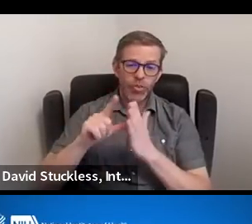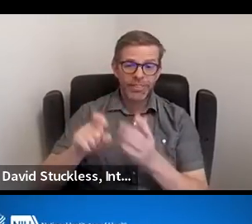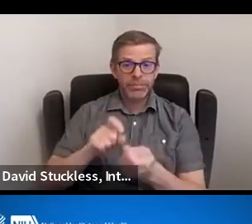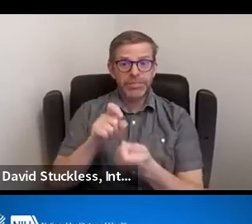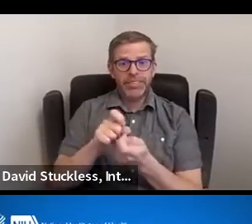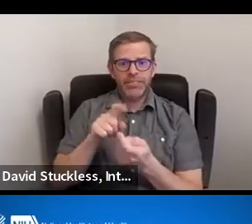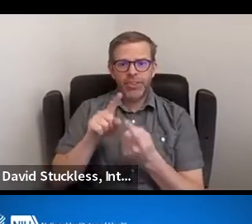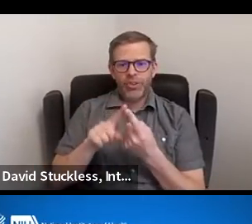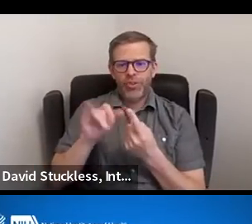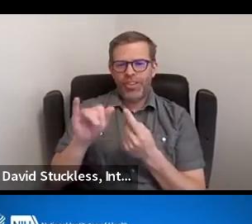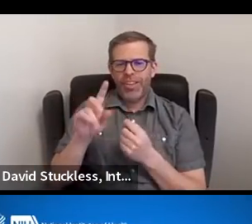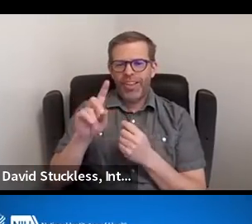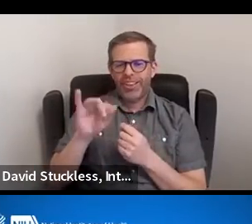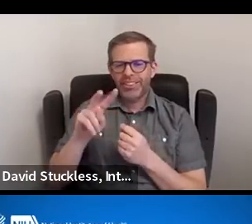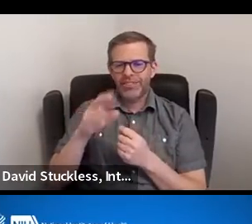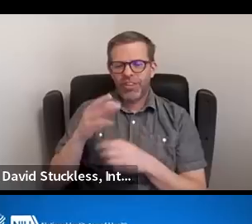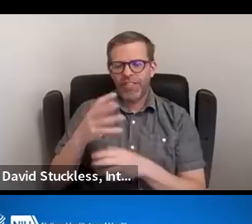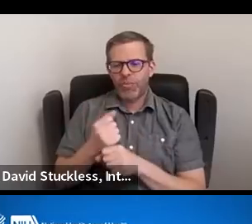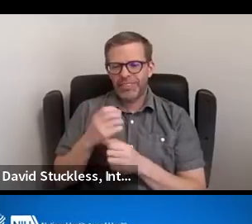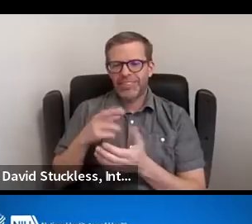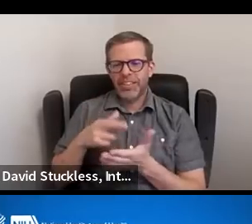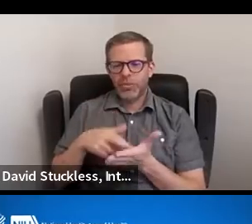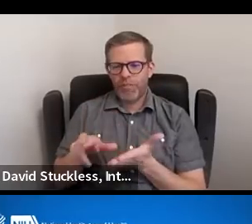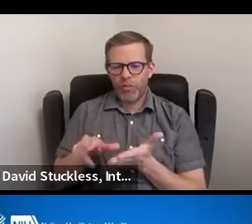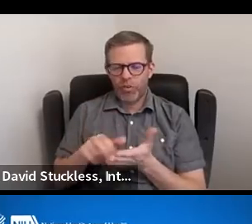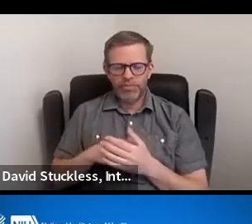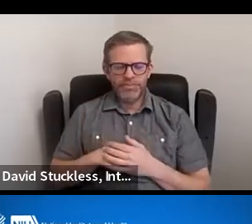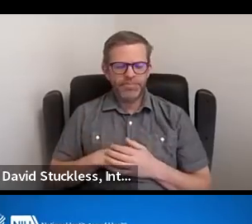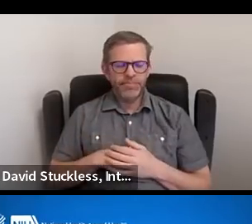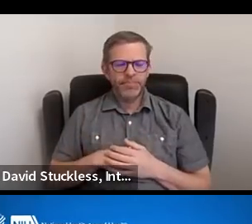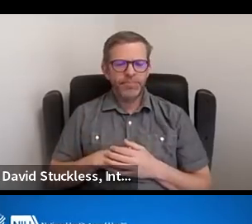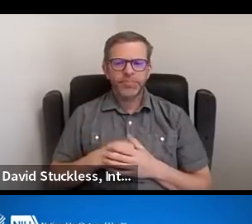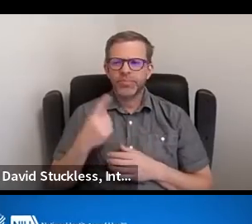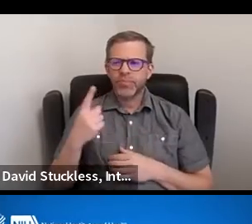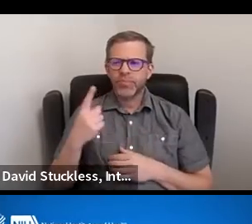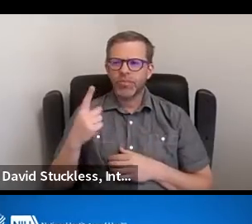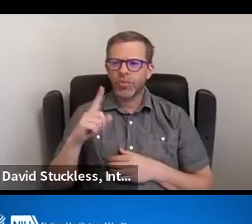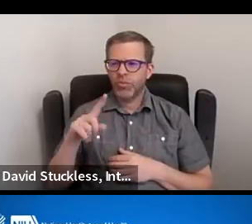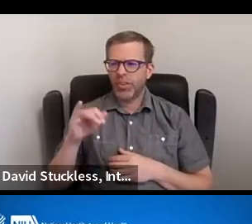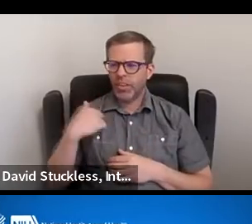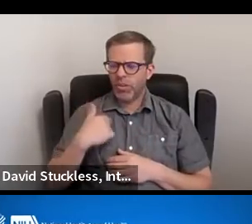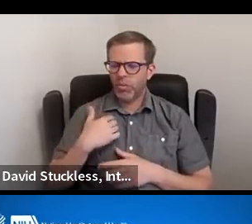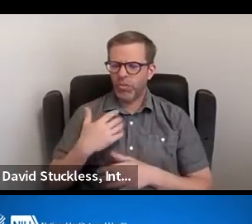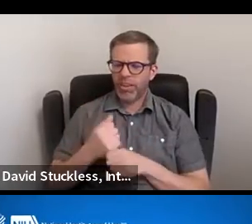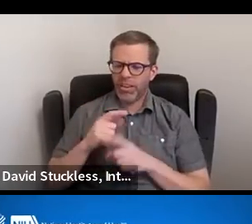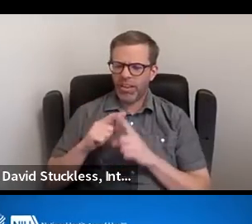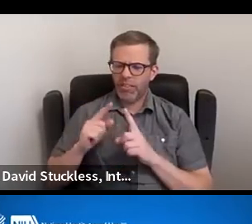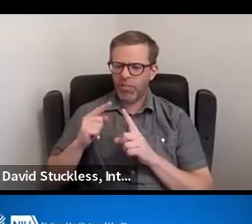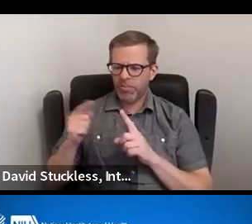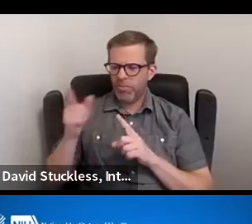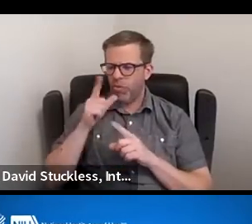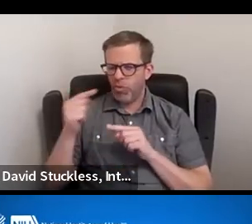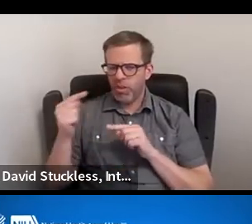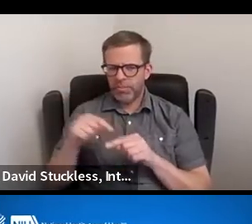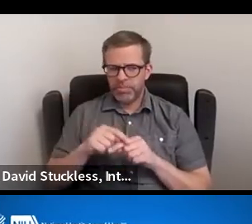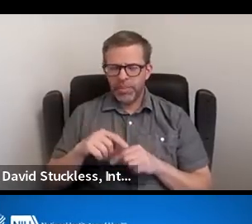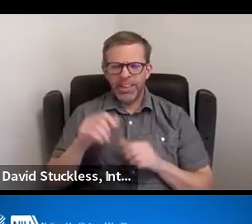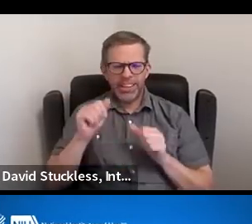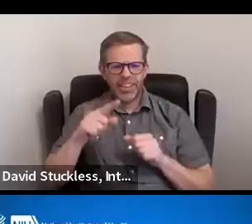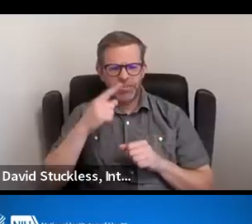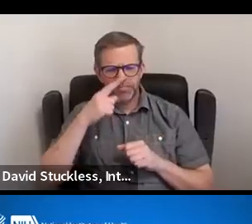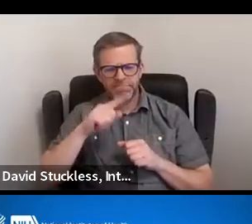specifically to the Division of Receipt and Referral. And one of the questions that we received from our attendees was, could you